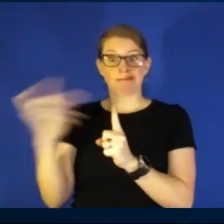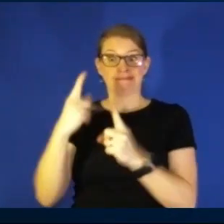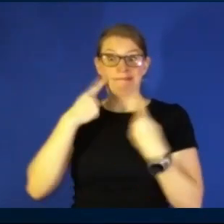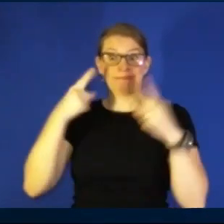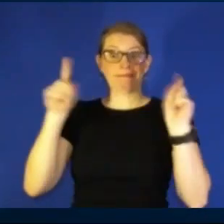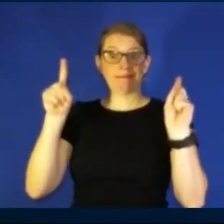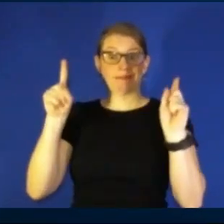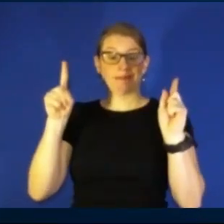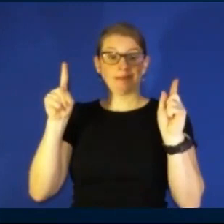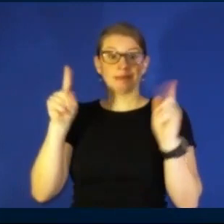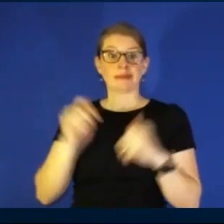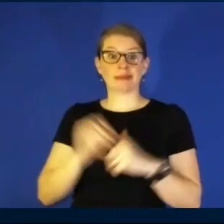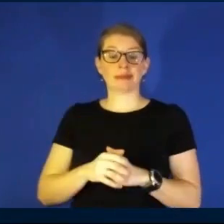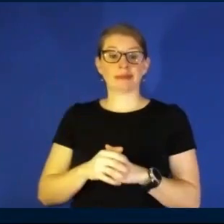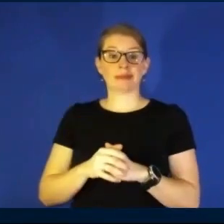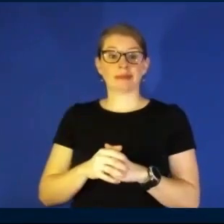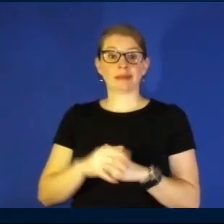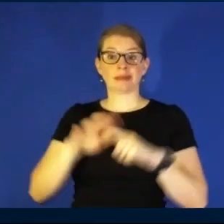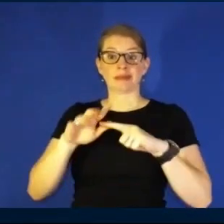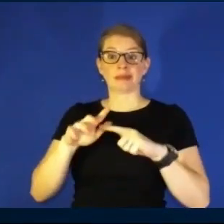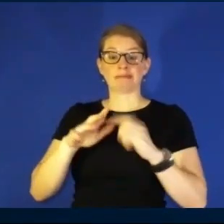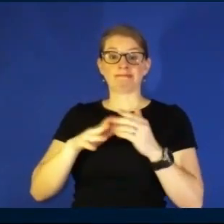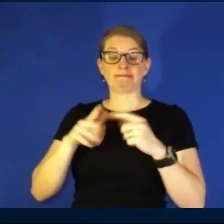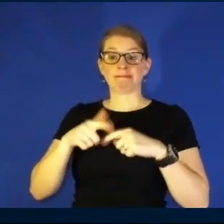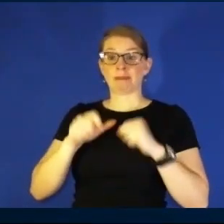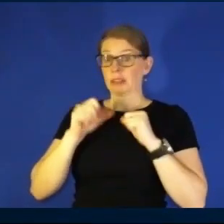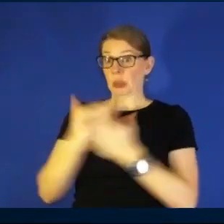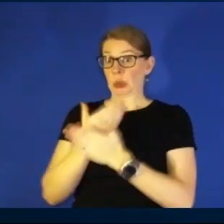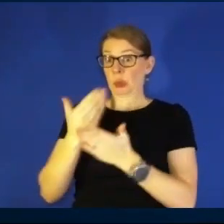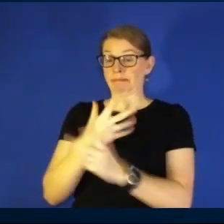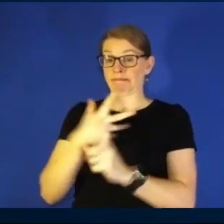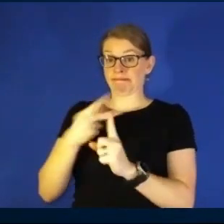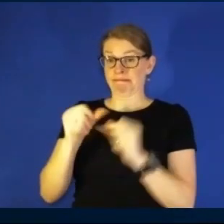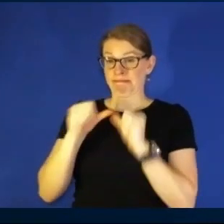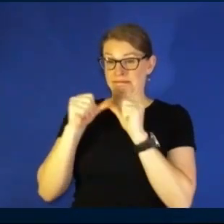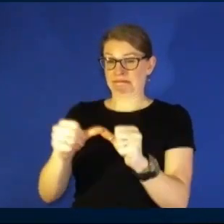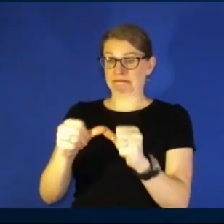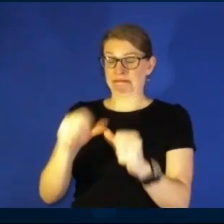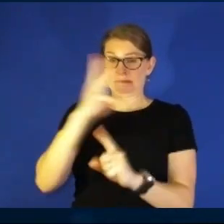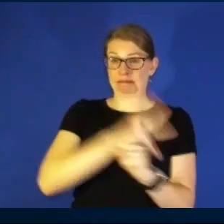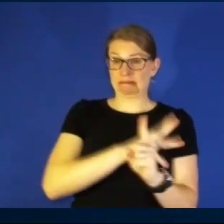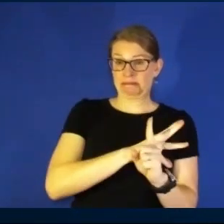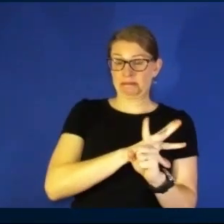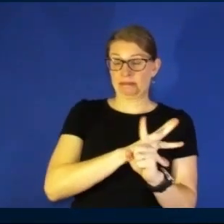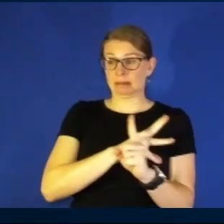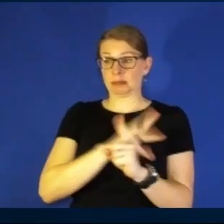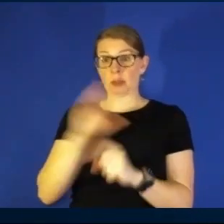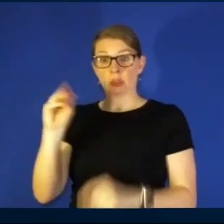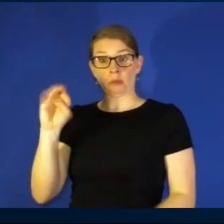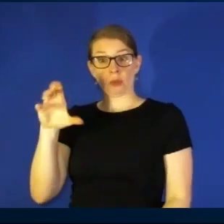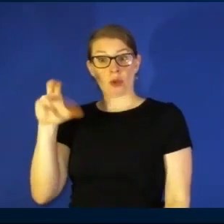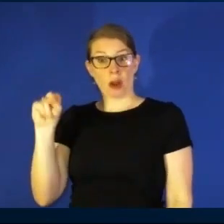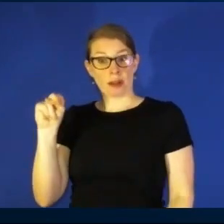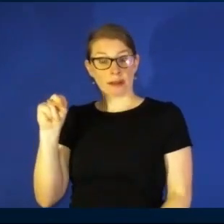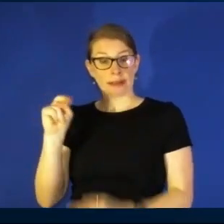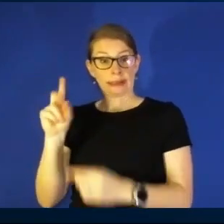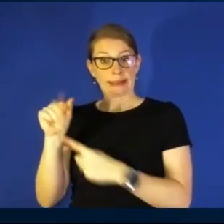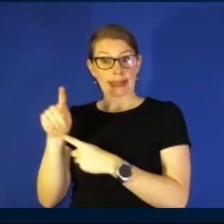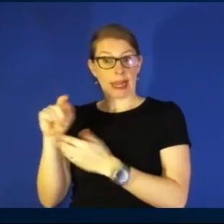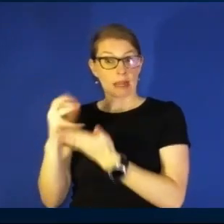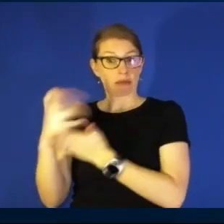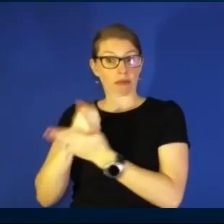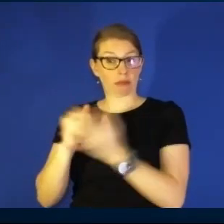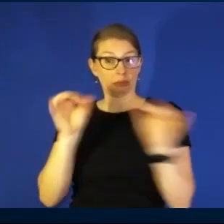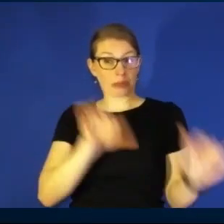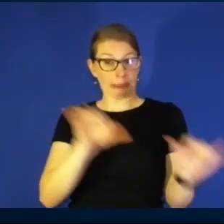up for 6 months against Delta. Is there similar data showing its efficacy against Omicron? I'm going to head to Dr. Hawkinson for this